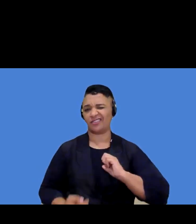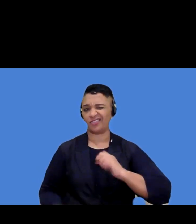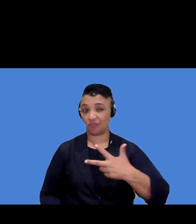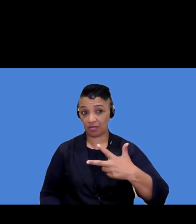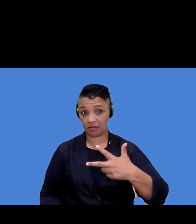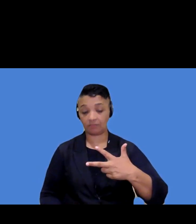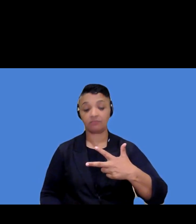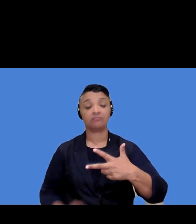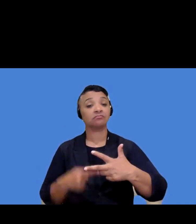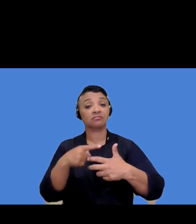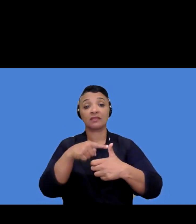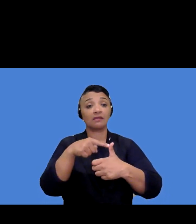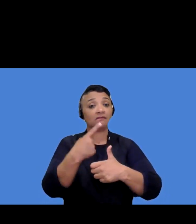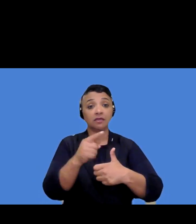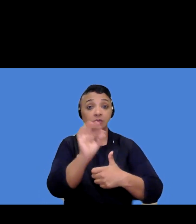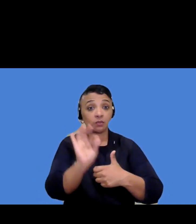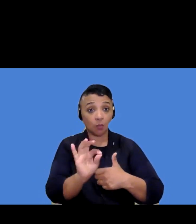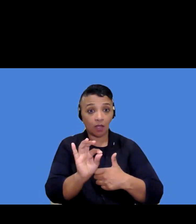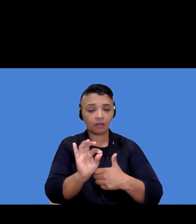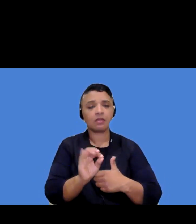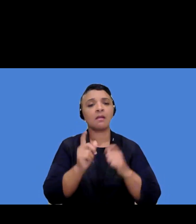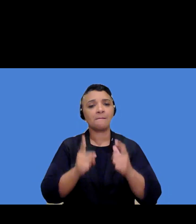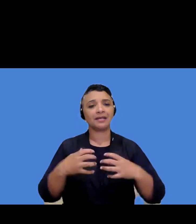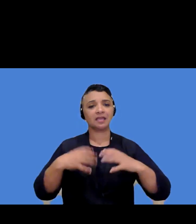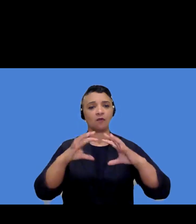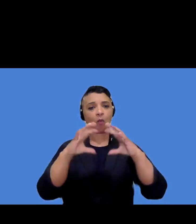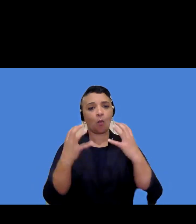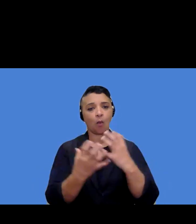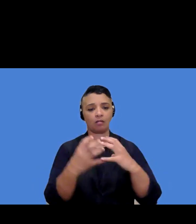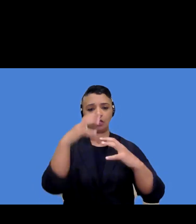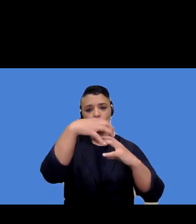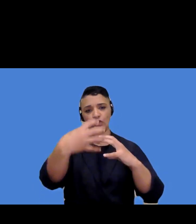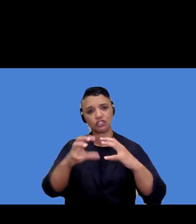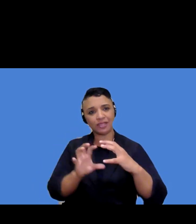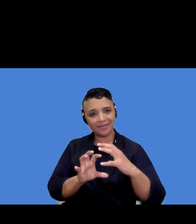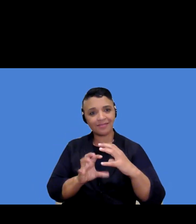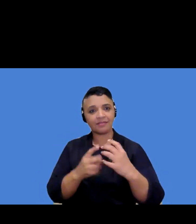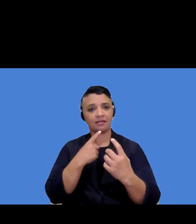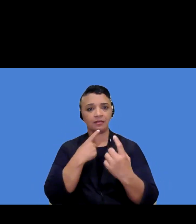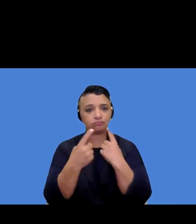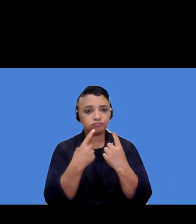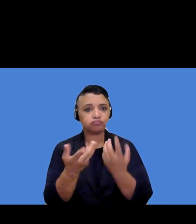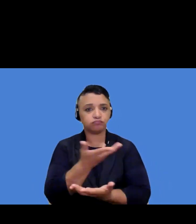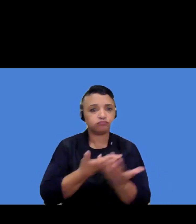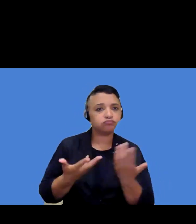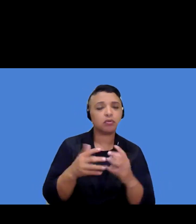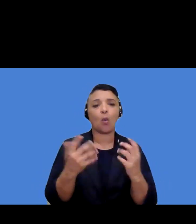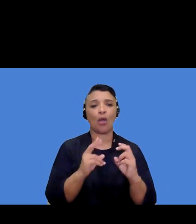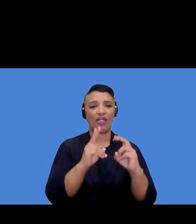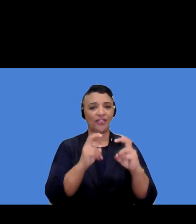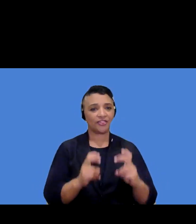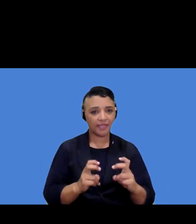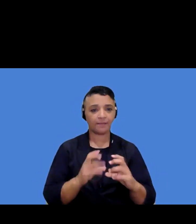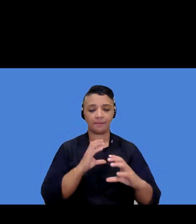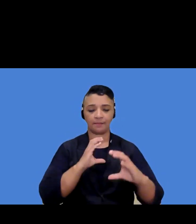objective is to have regional or thematic specific conversations. Because of its nature,